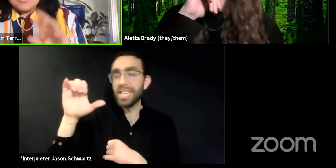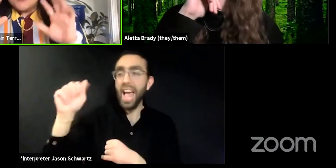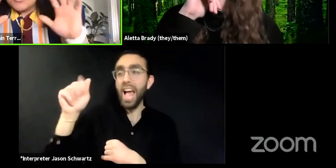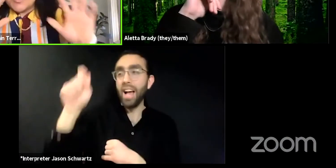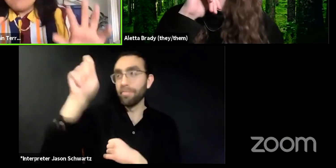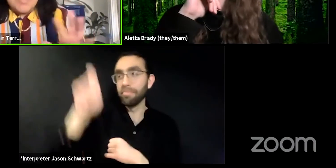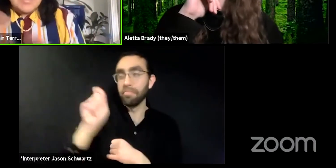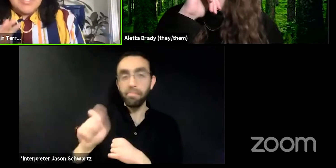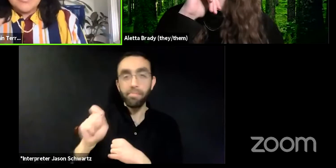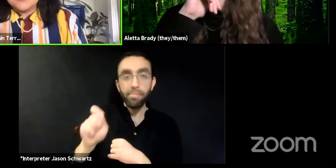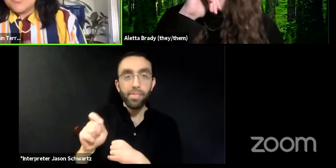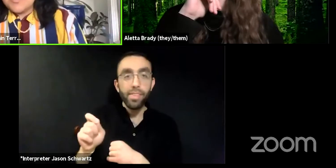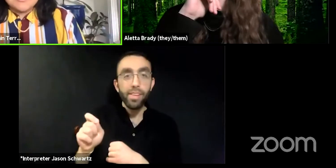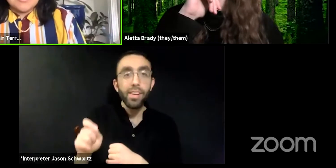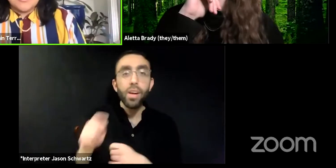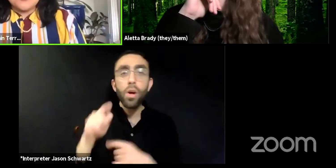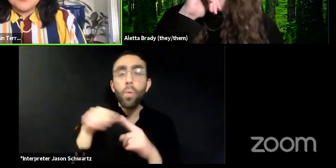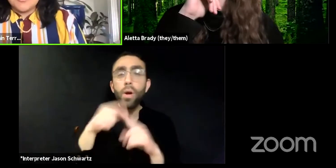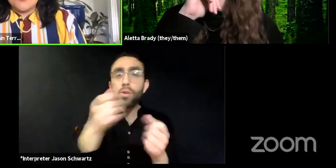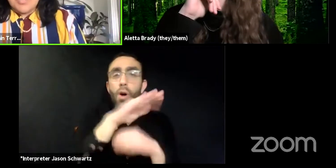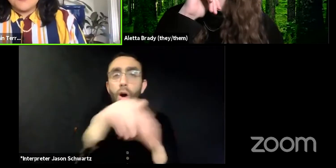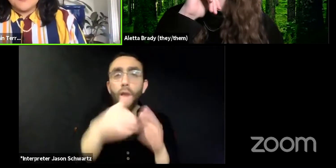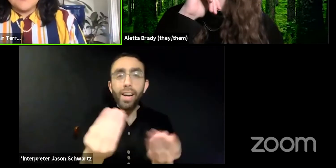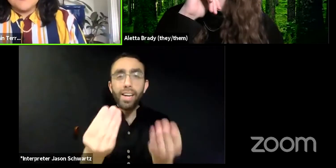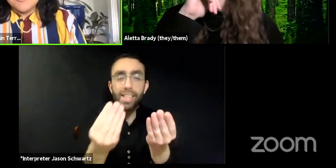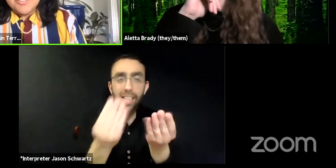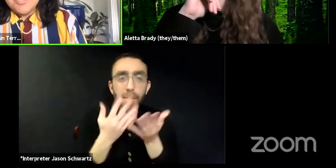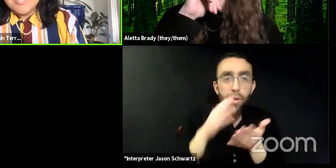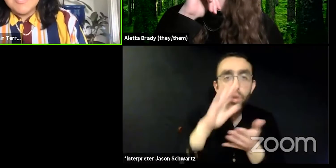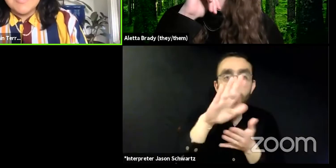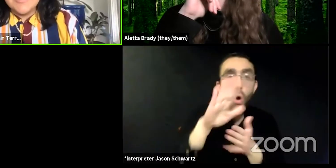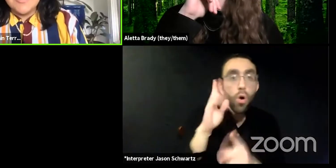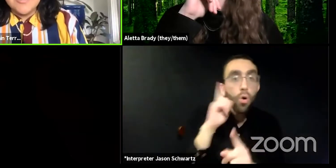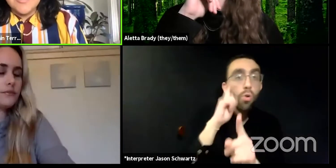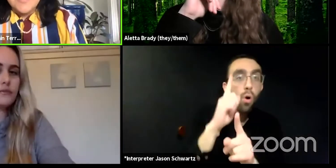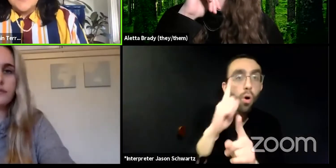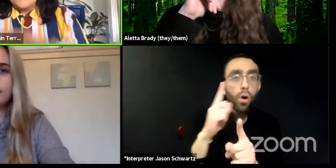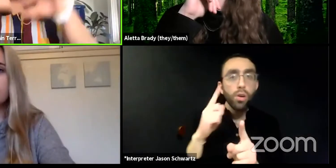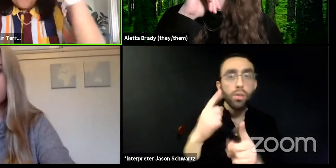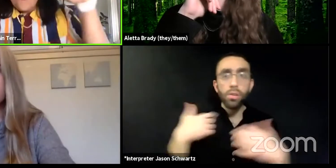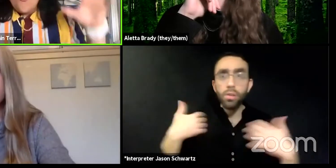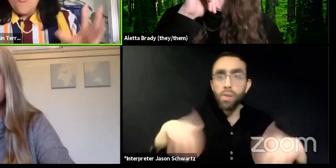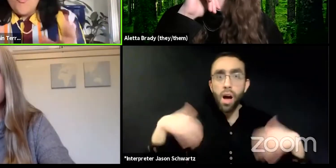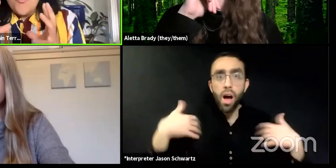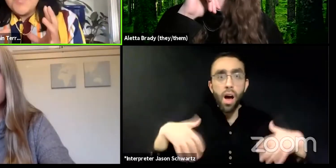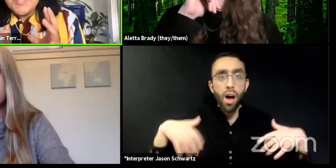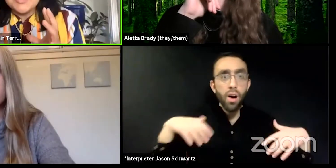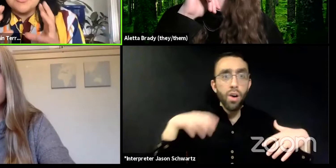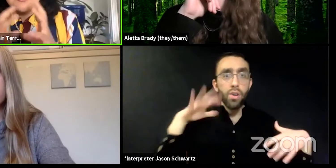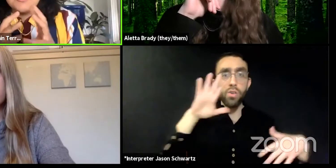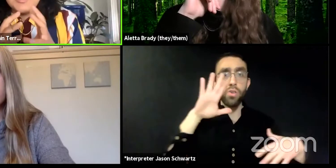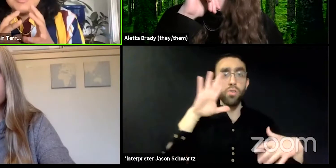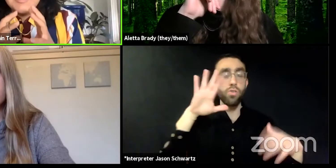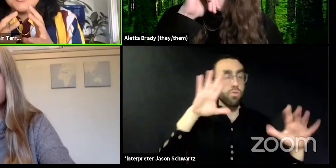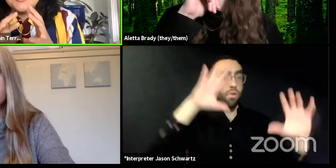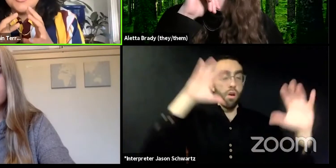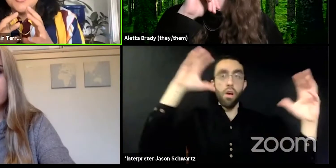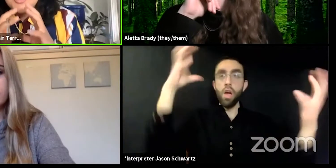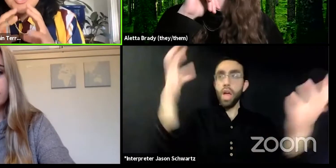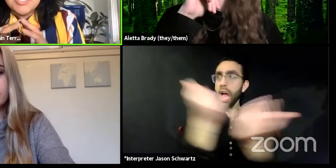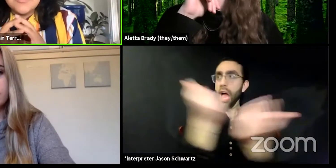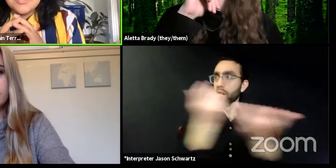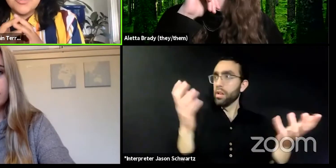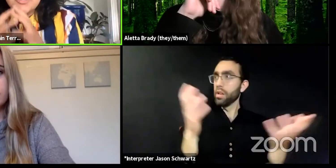gave me your campaign goals for this year, I was like, wow, y'all are literally taking on the whole picture of what we need